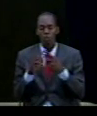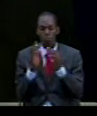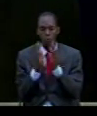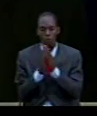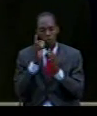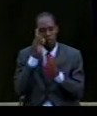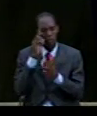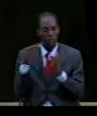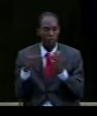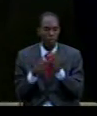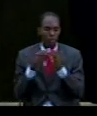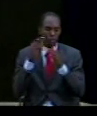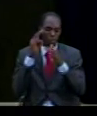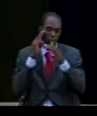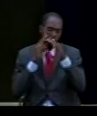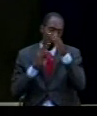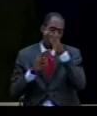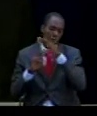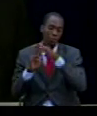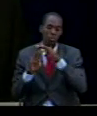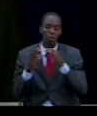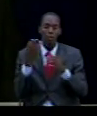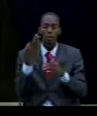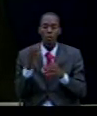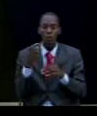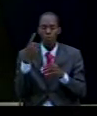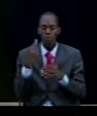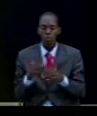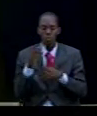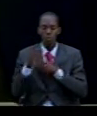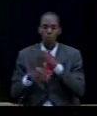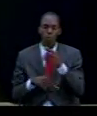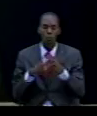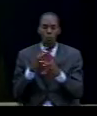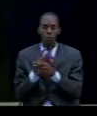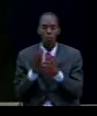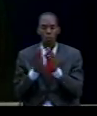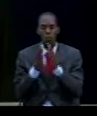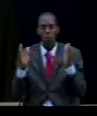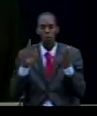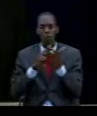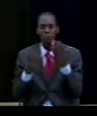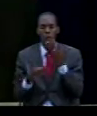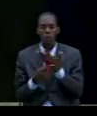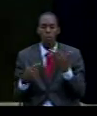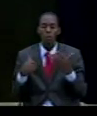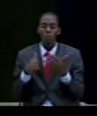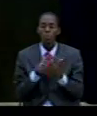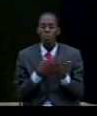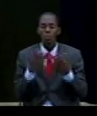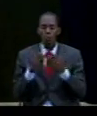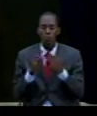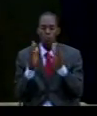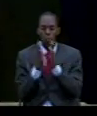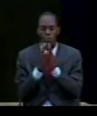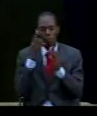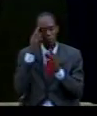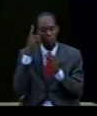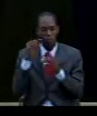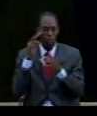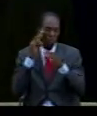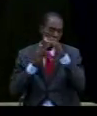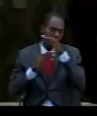vision of the global crusade. We want to pray for the visioner, our